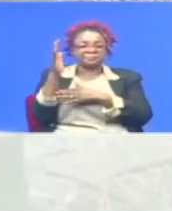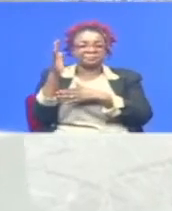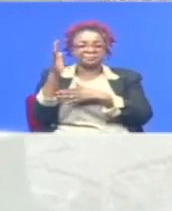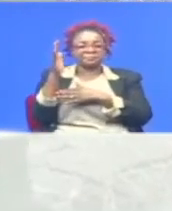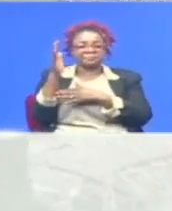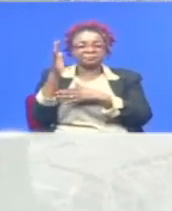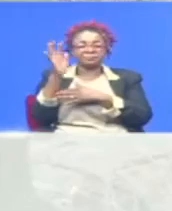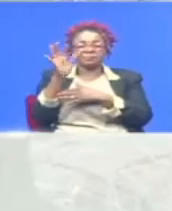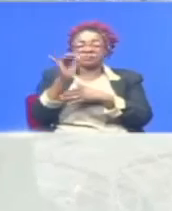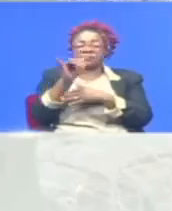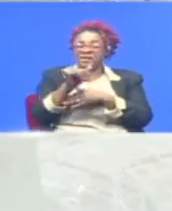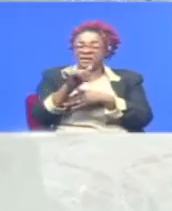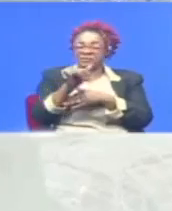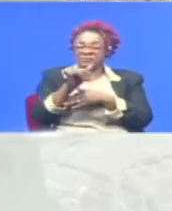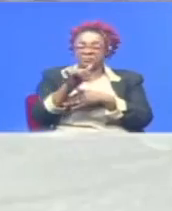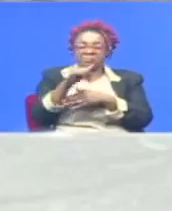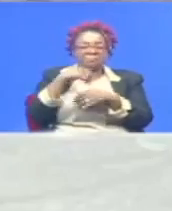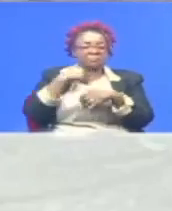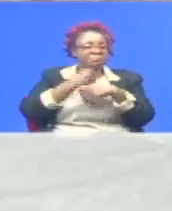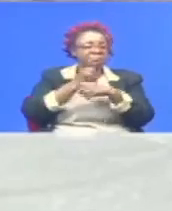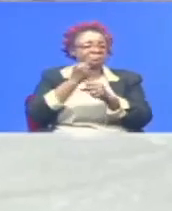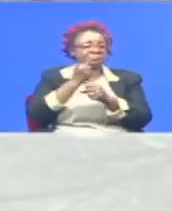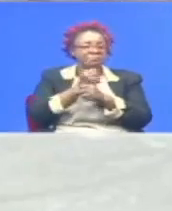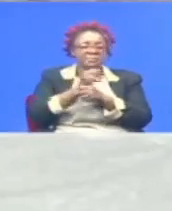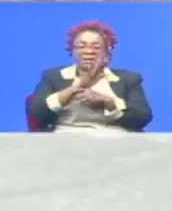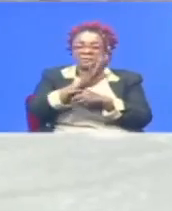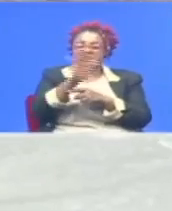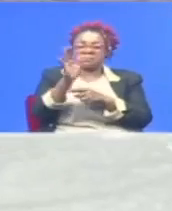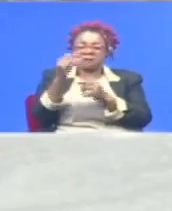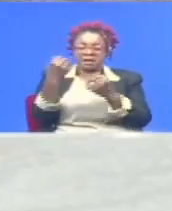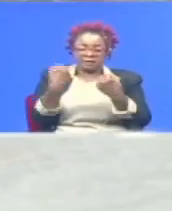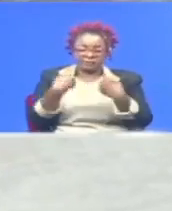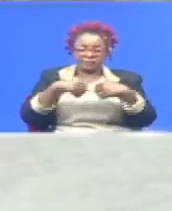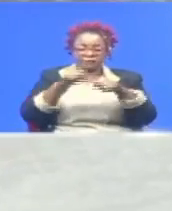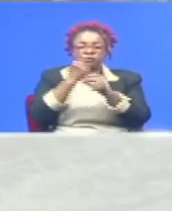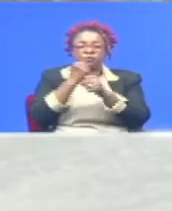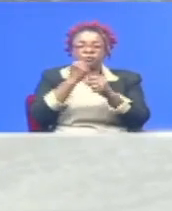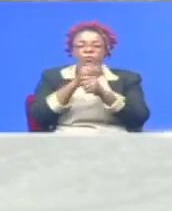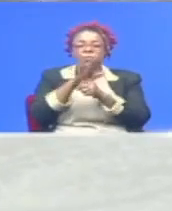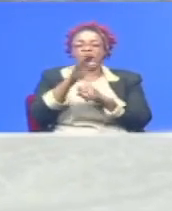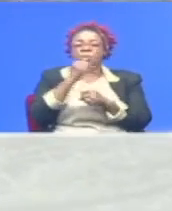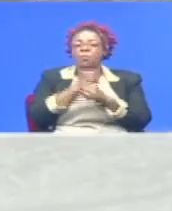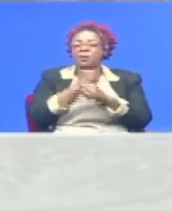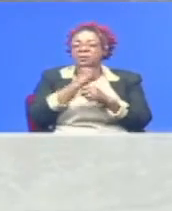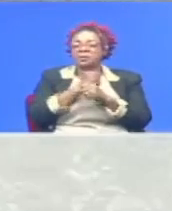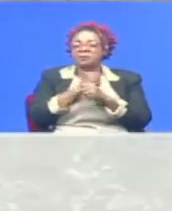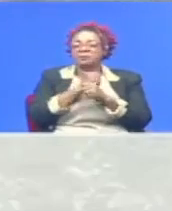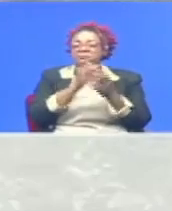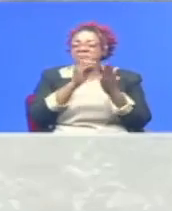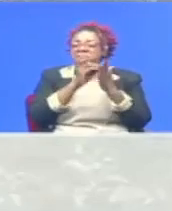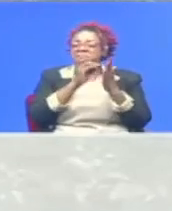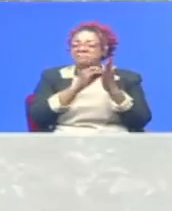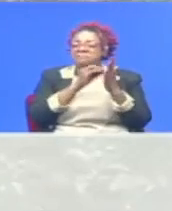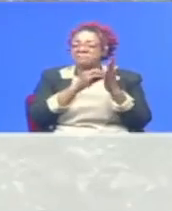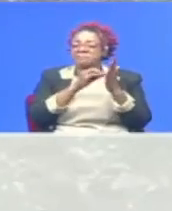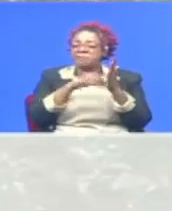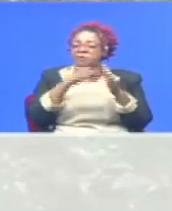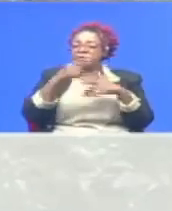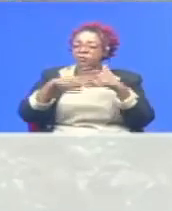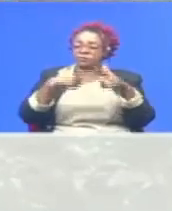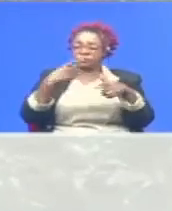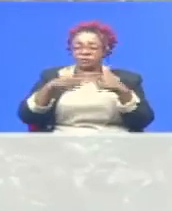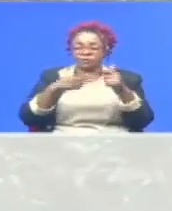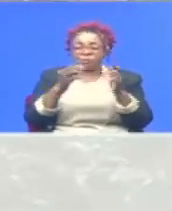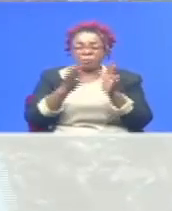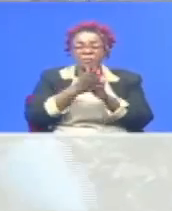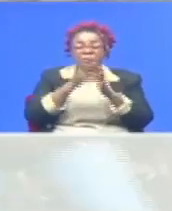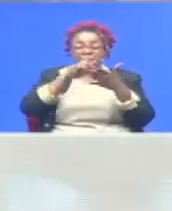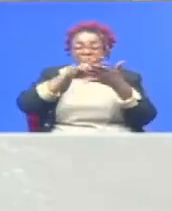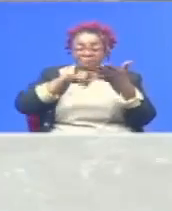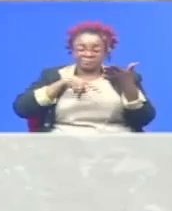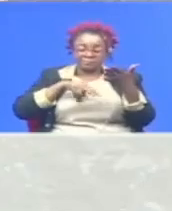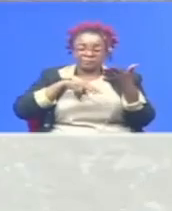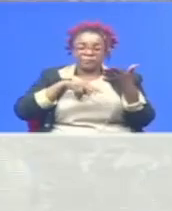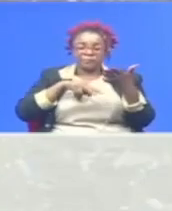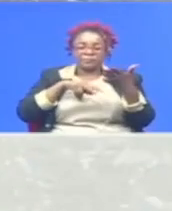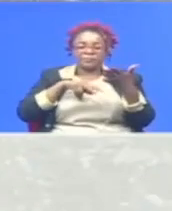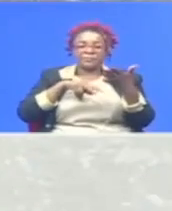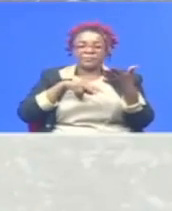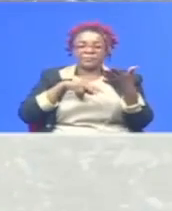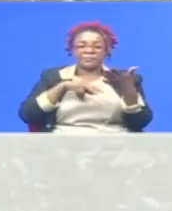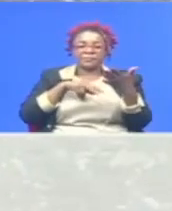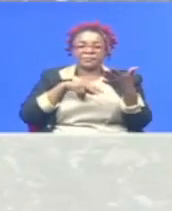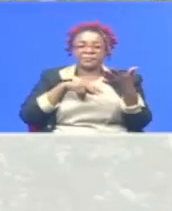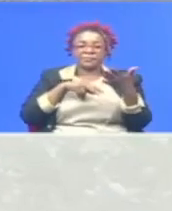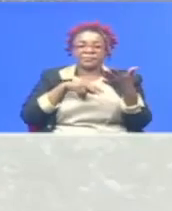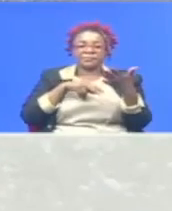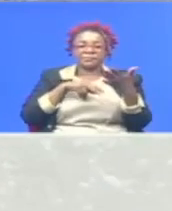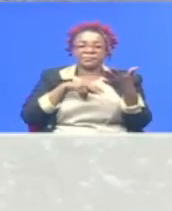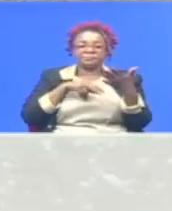That did not deter the keepers' efforts to carry out their duty with due diligence. With a checklist at hand, we set out. The